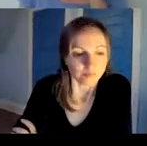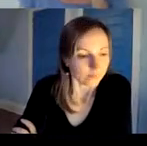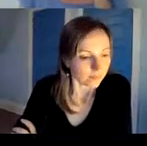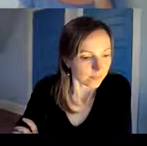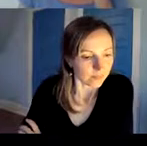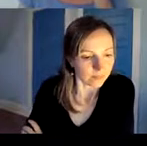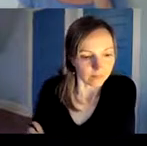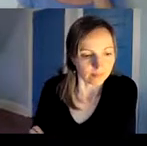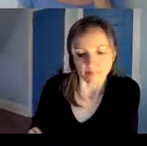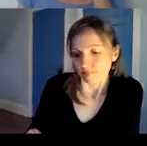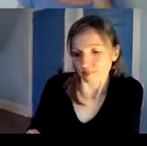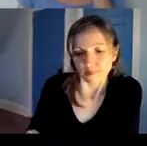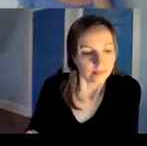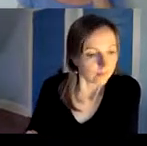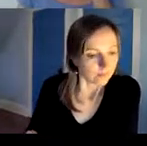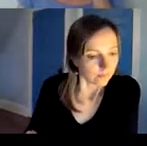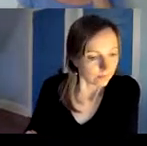plants.